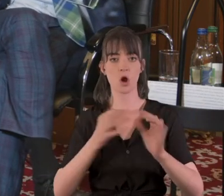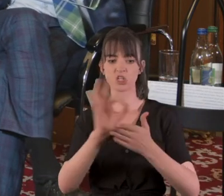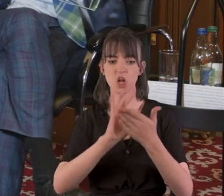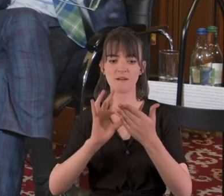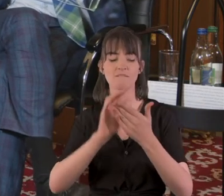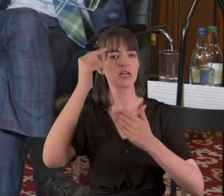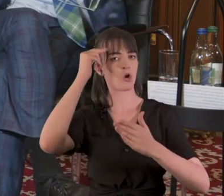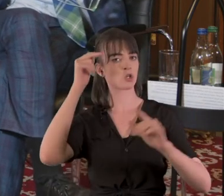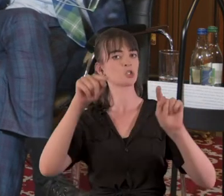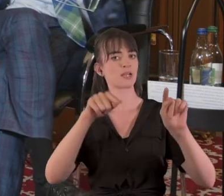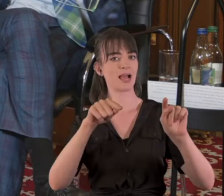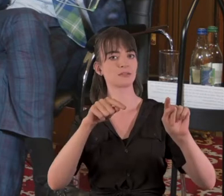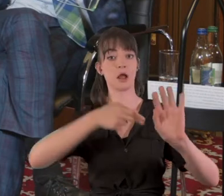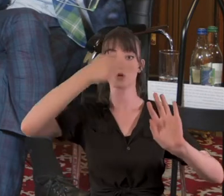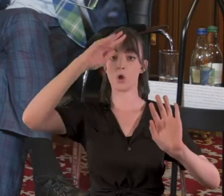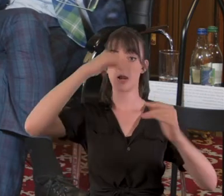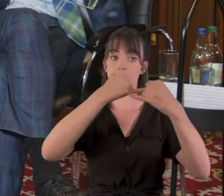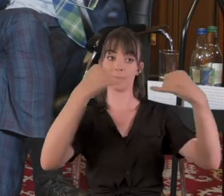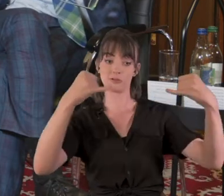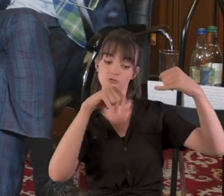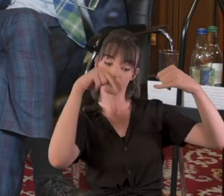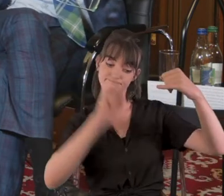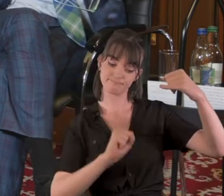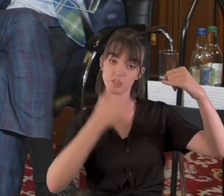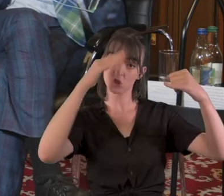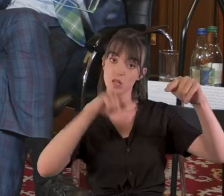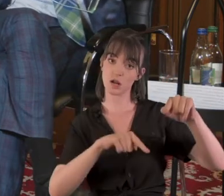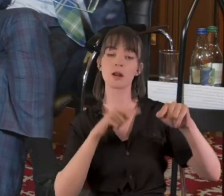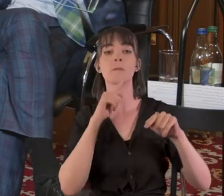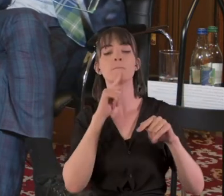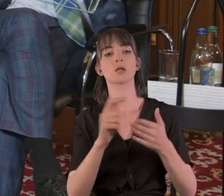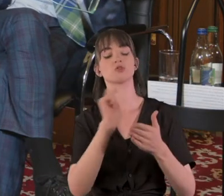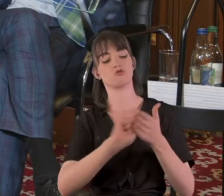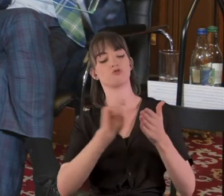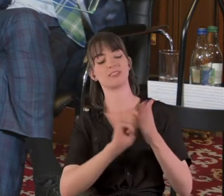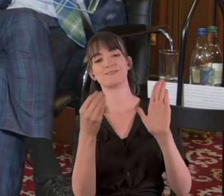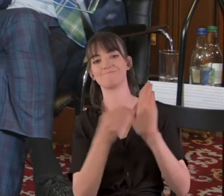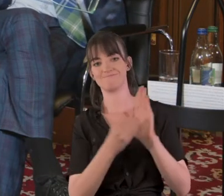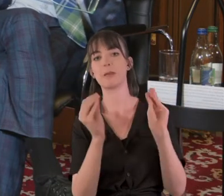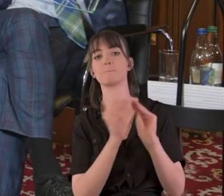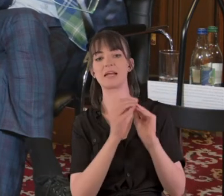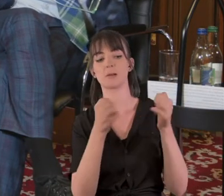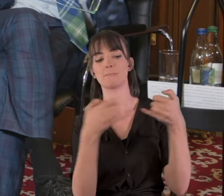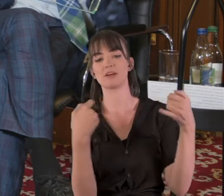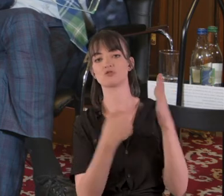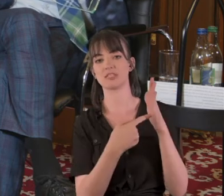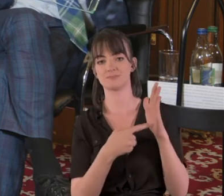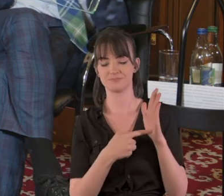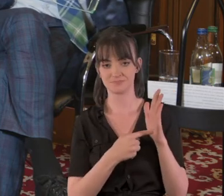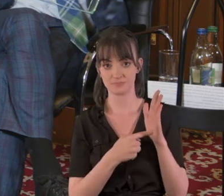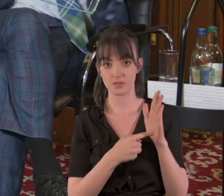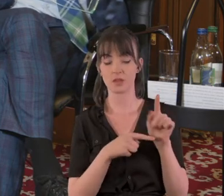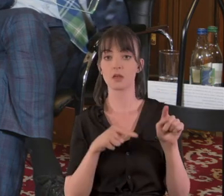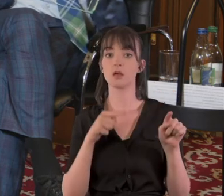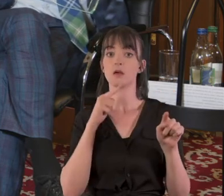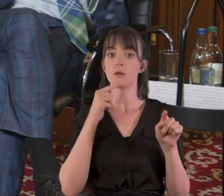the Boundary Commission is established under the treaty, I think. And at that point, people don't know what the